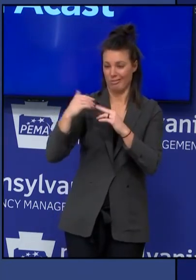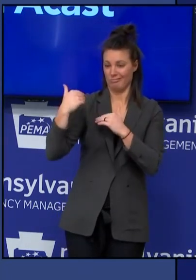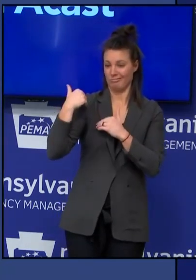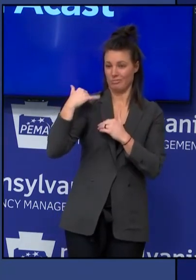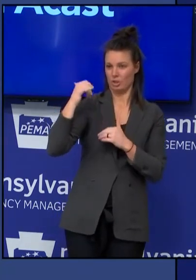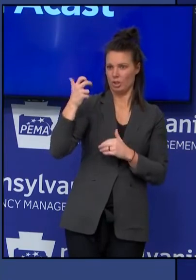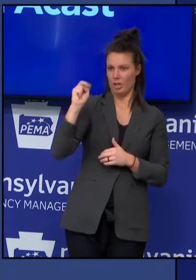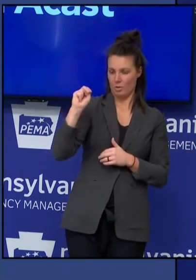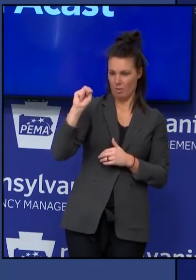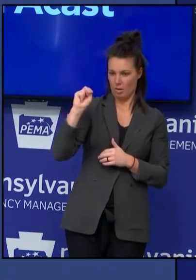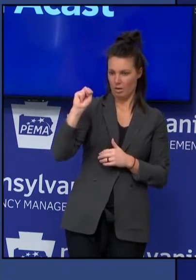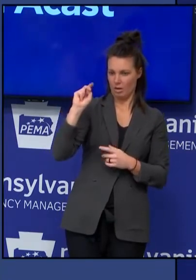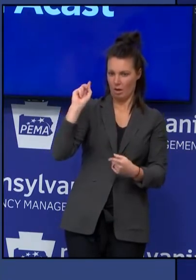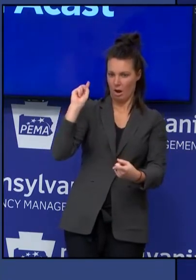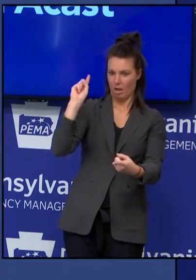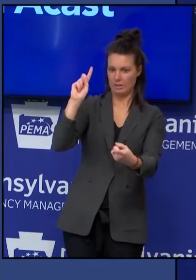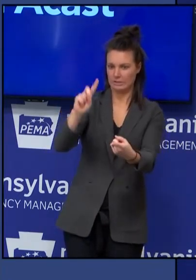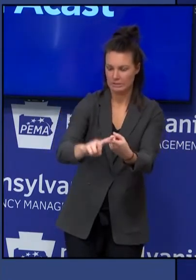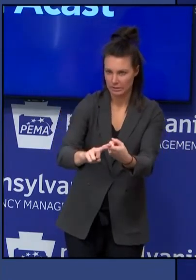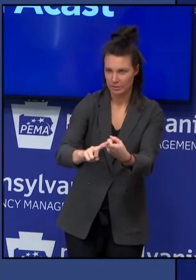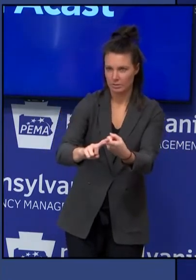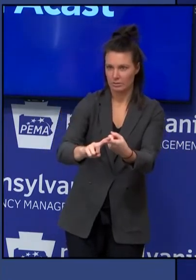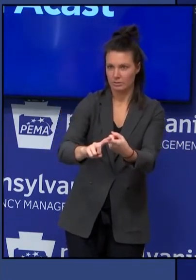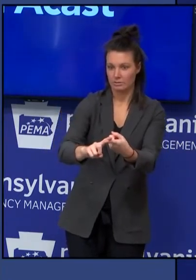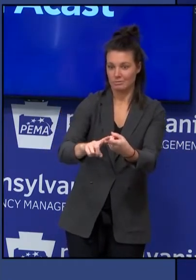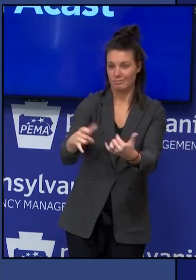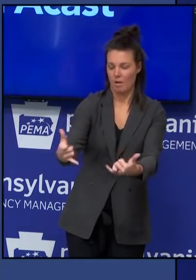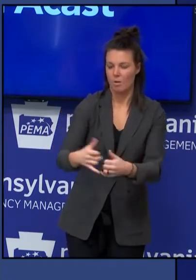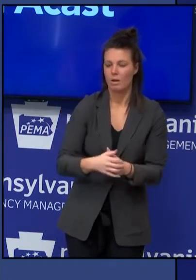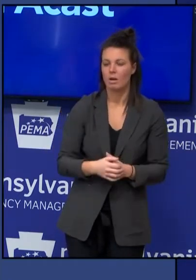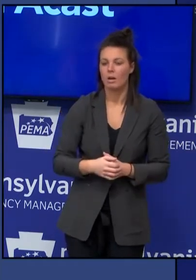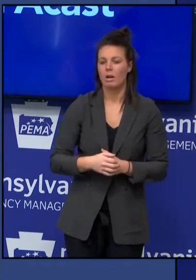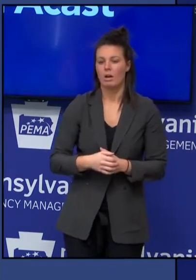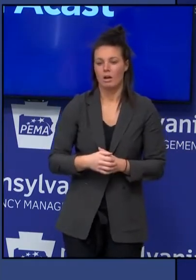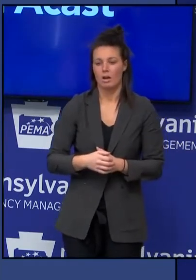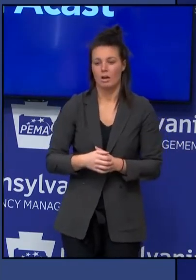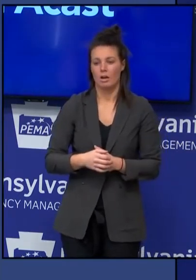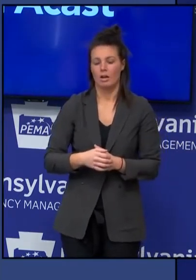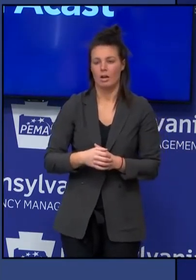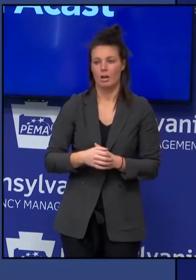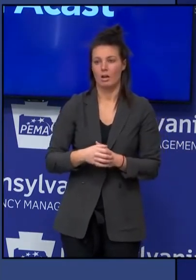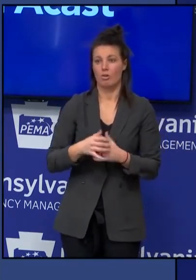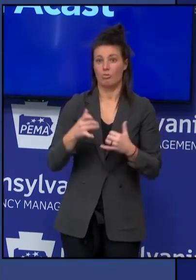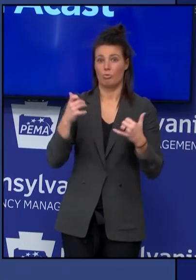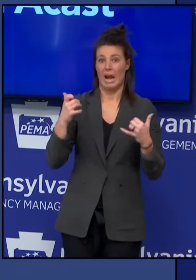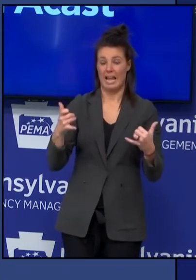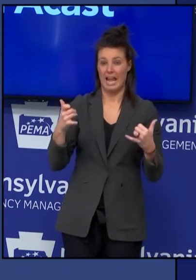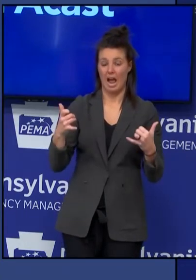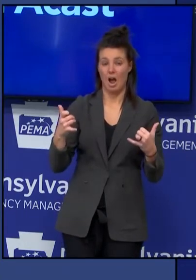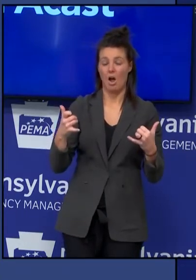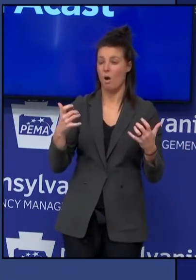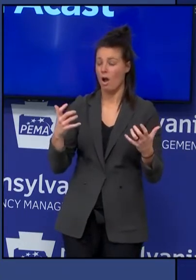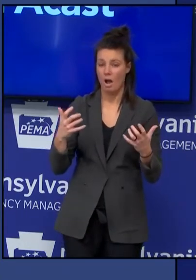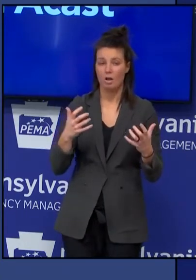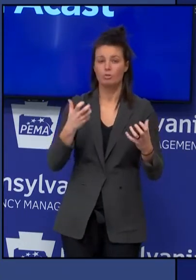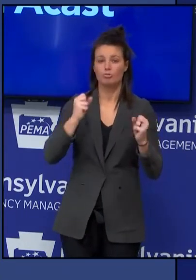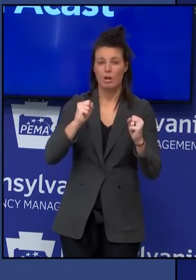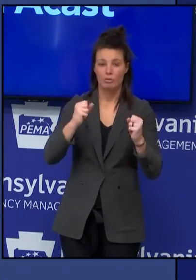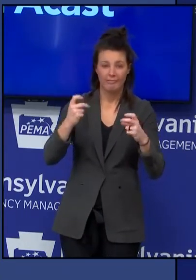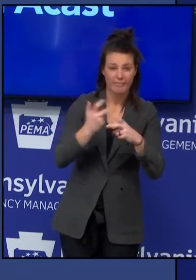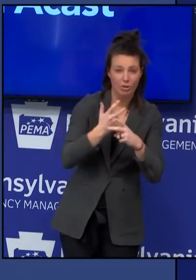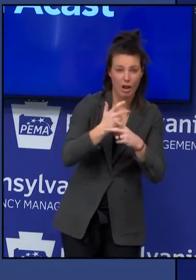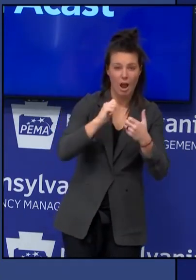January and was compounded throughout the following weeks. We know, because we are in the trenches with our provider community as well